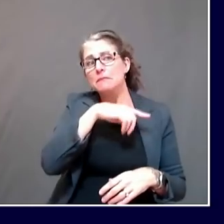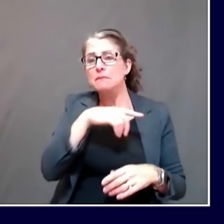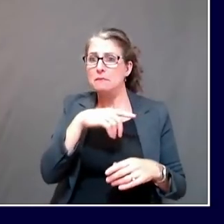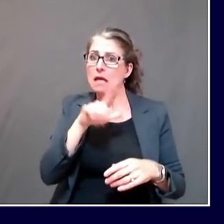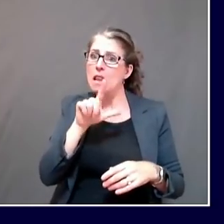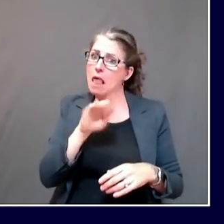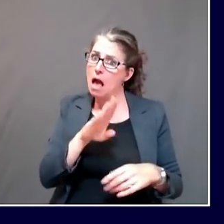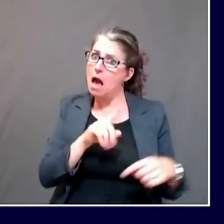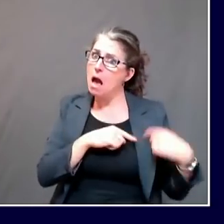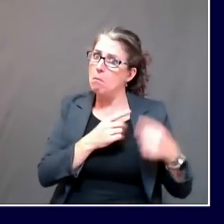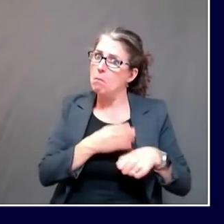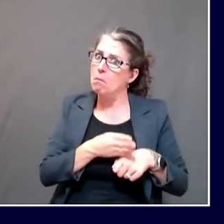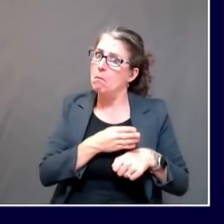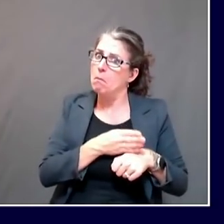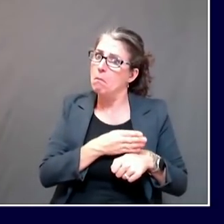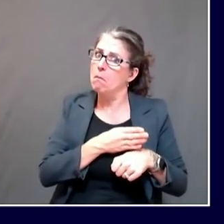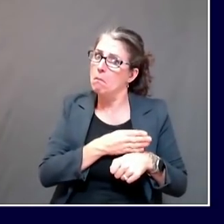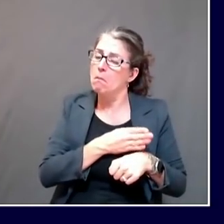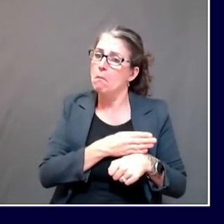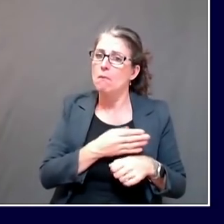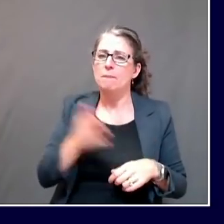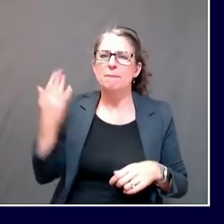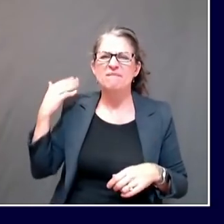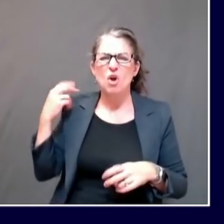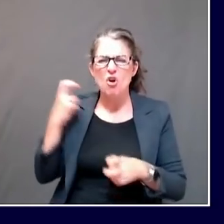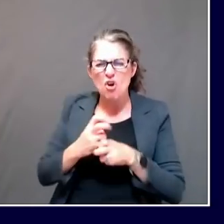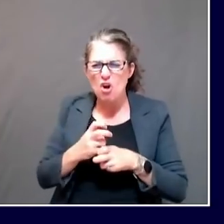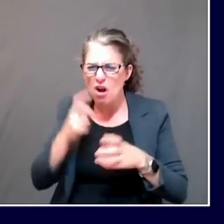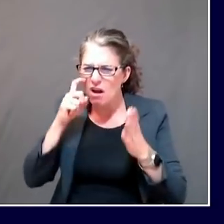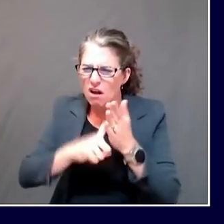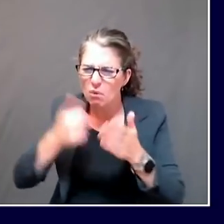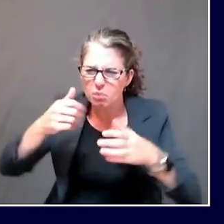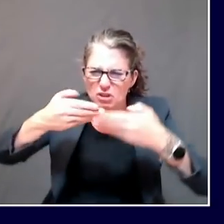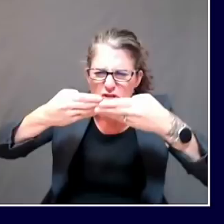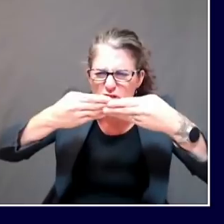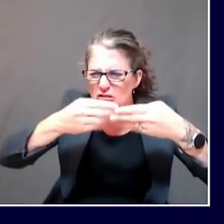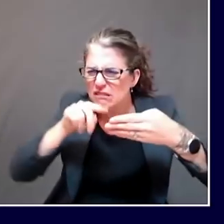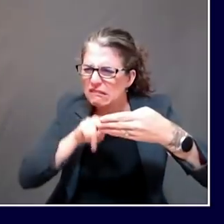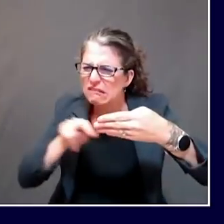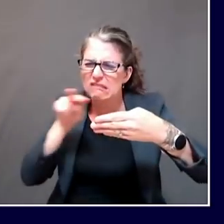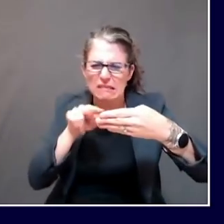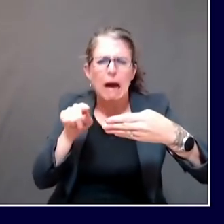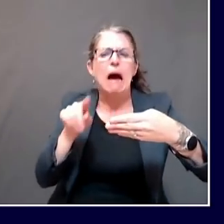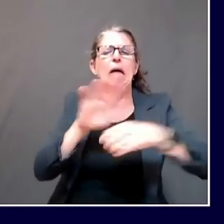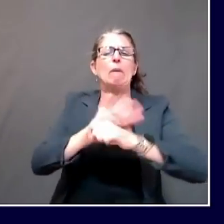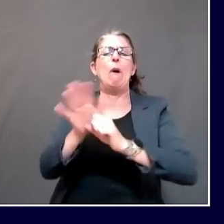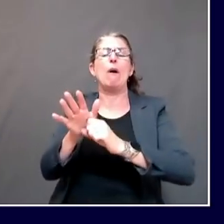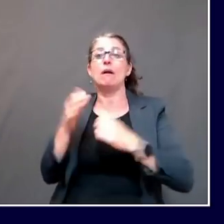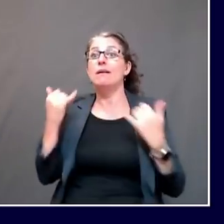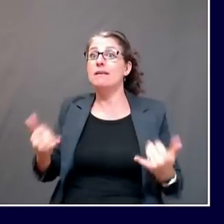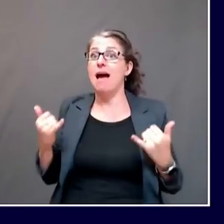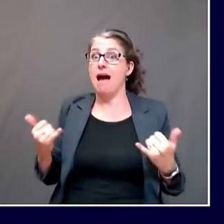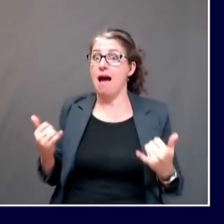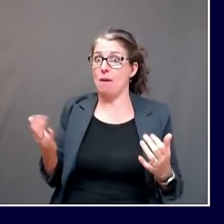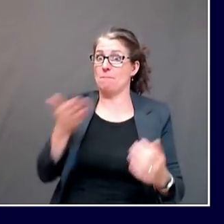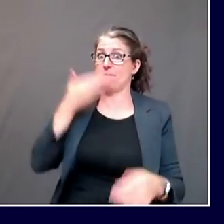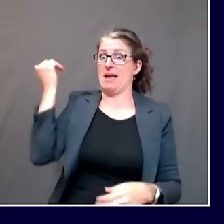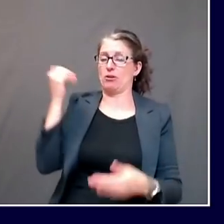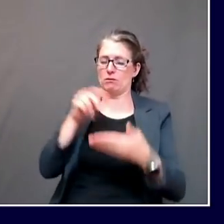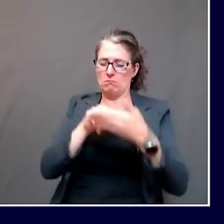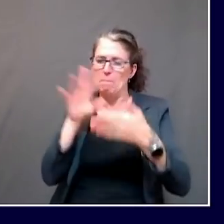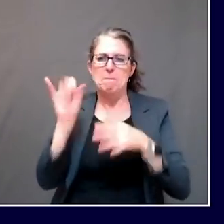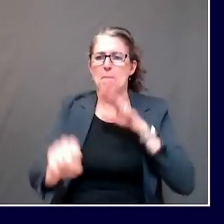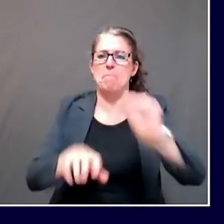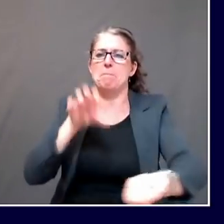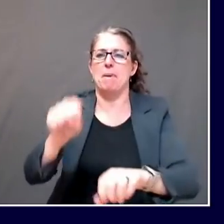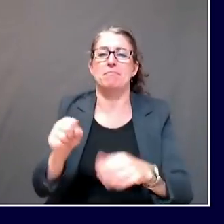they've got to stay inside in quarantine. This is not a come back to Maine and go to work, and if your test result comes back positive,